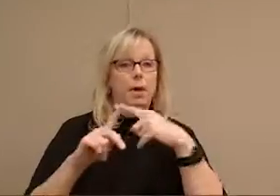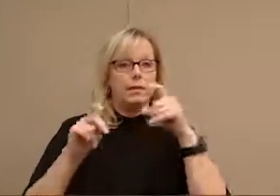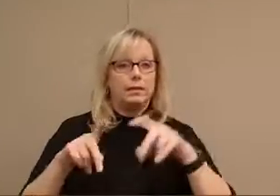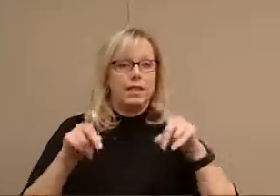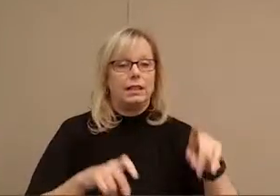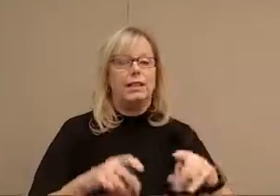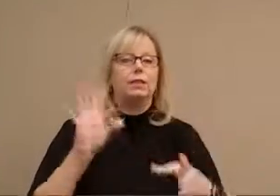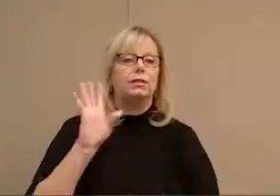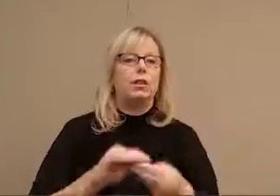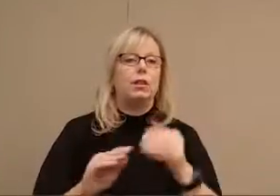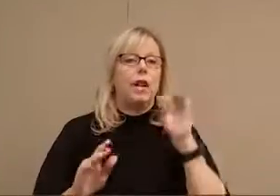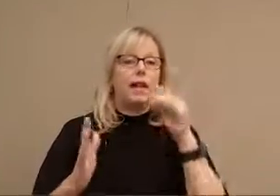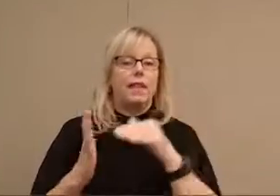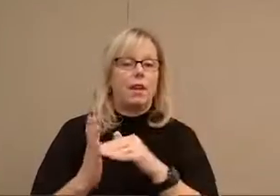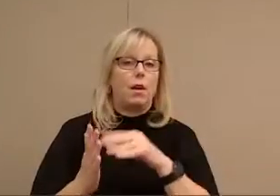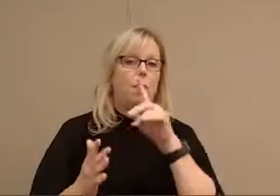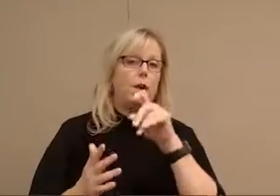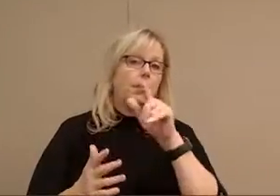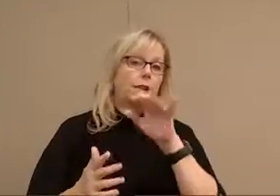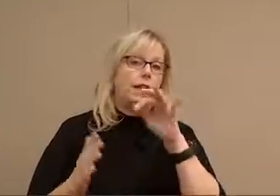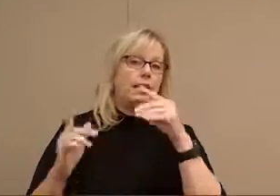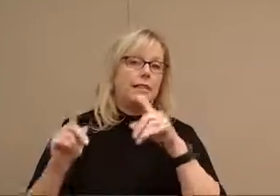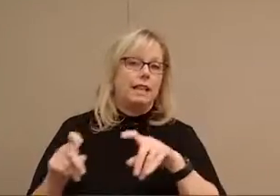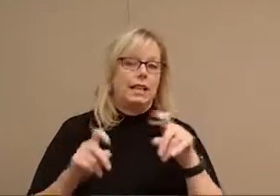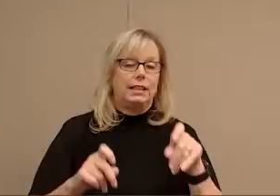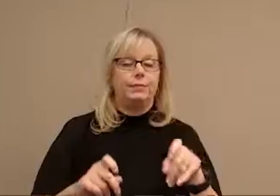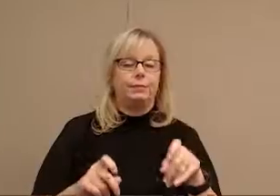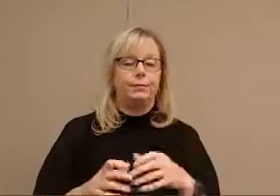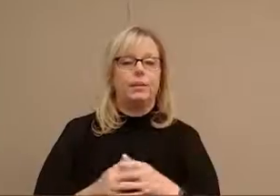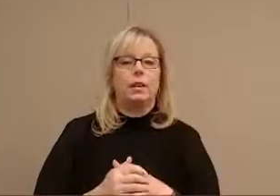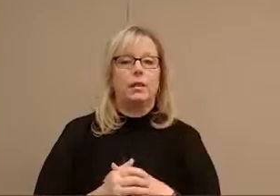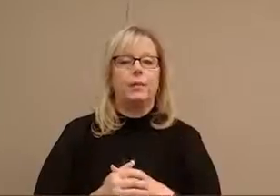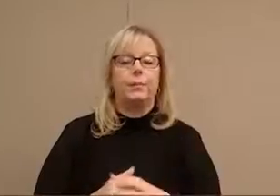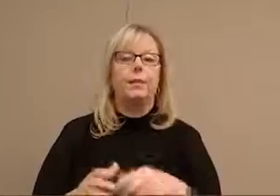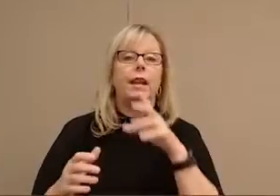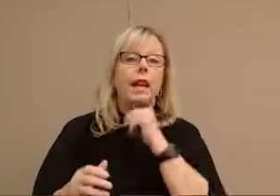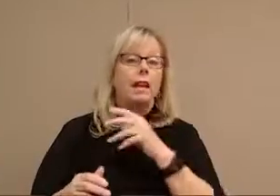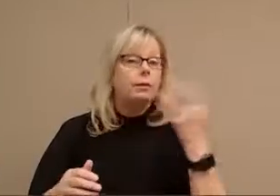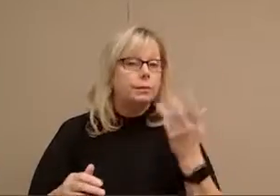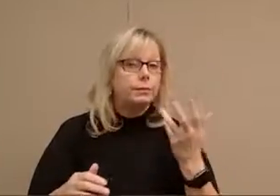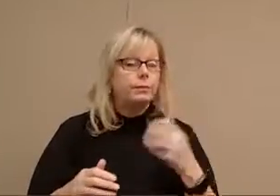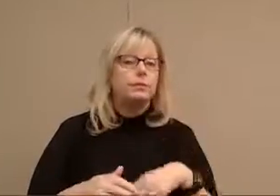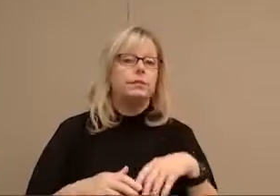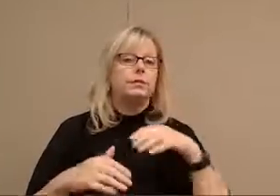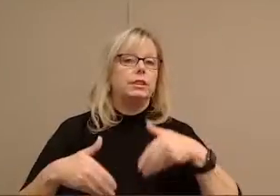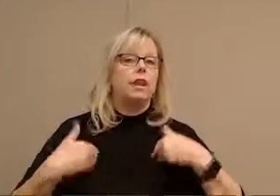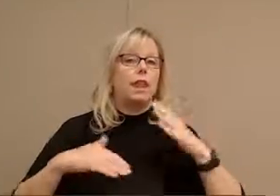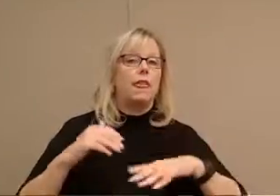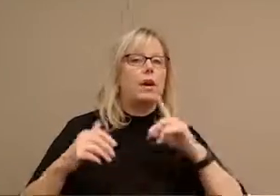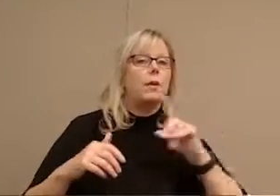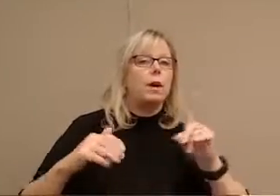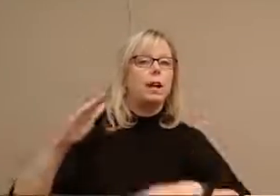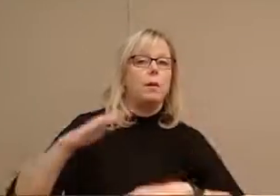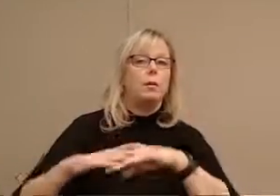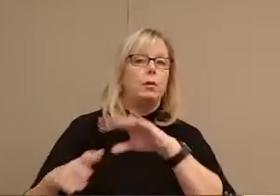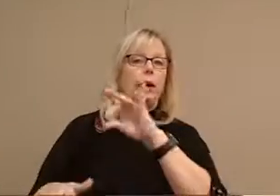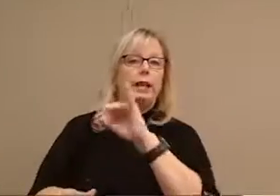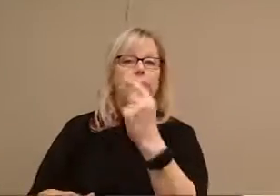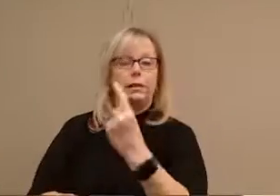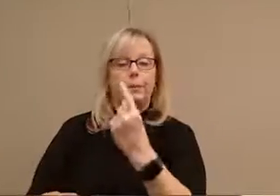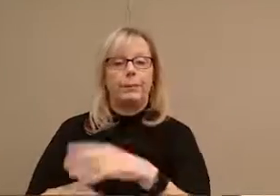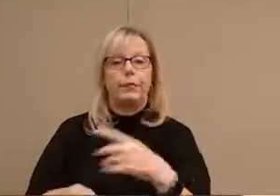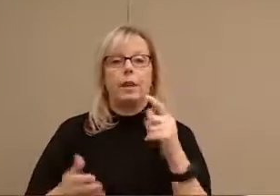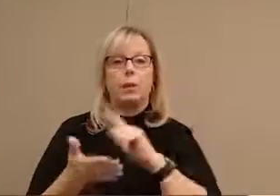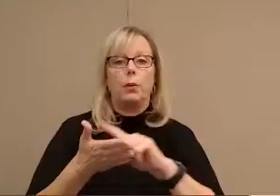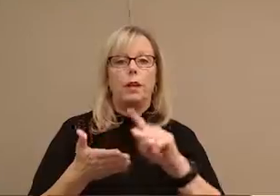out of a total of 8,129 tests for the reporting period. The age range of those individuals is under 1 to in their 80s. The